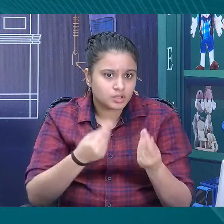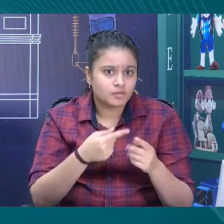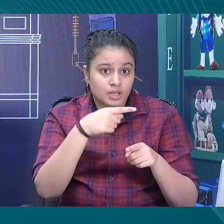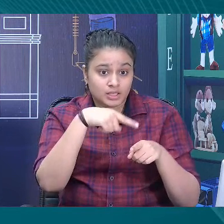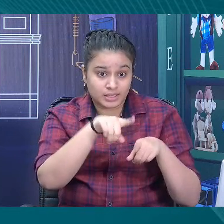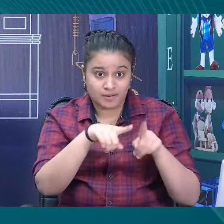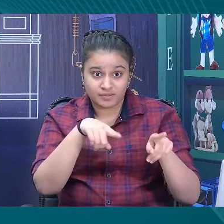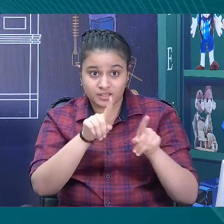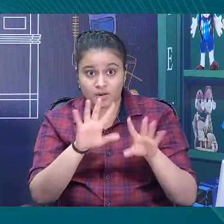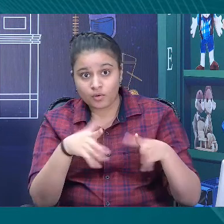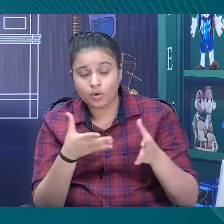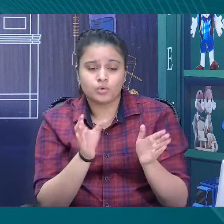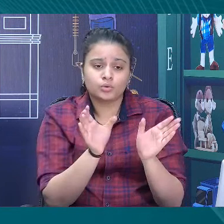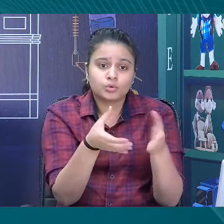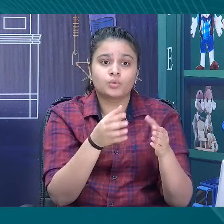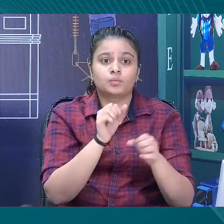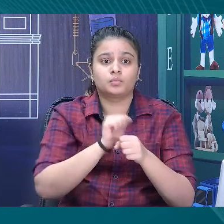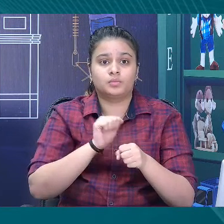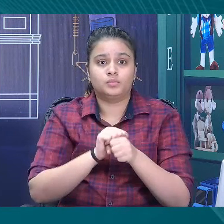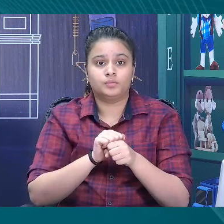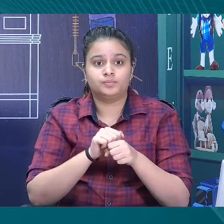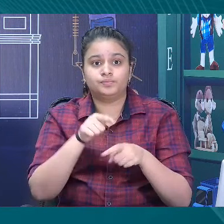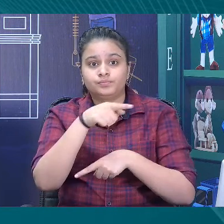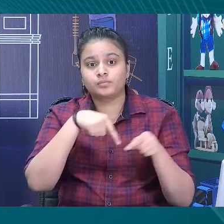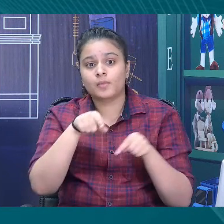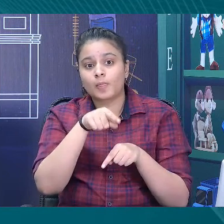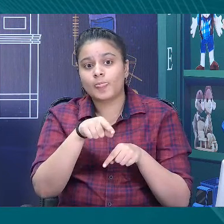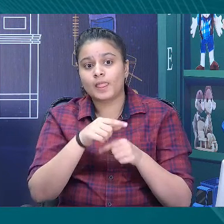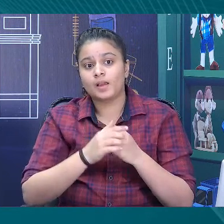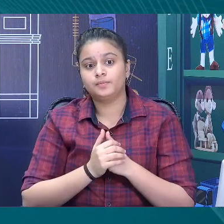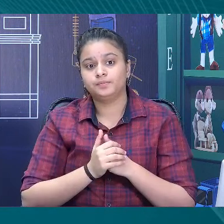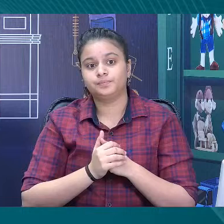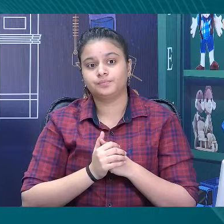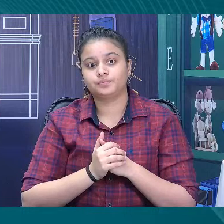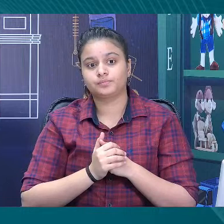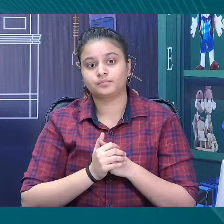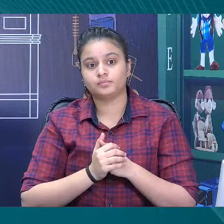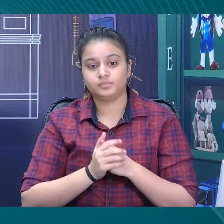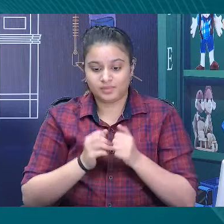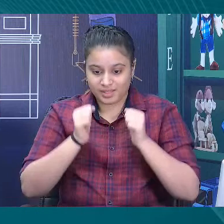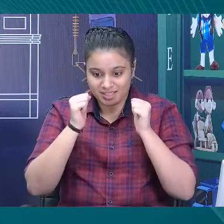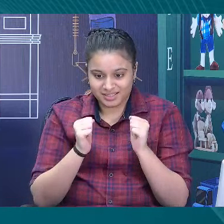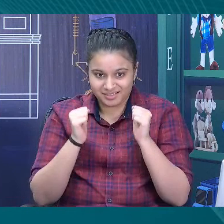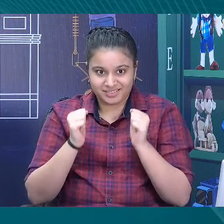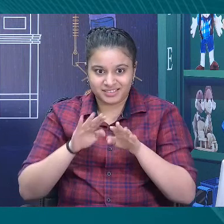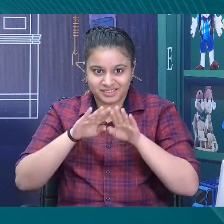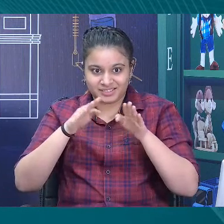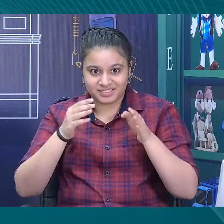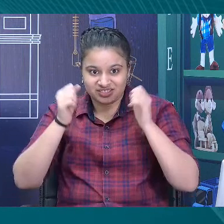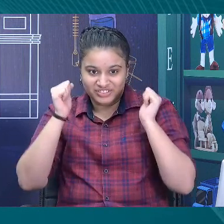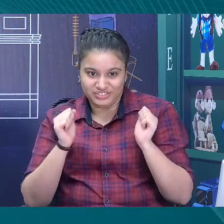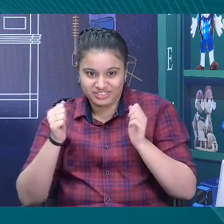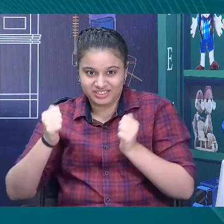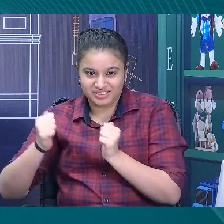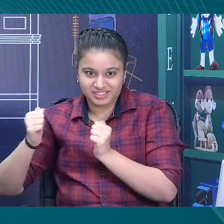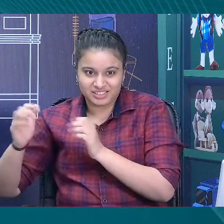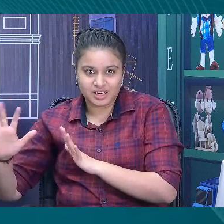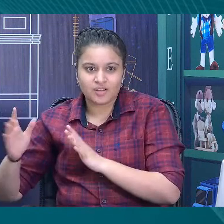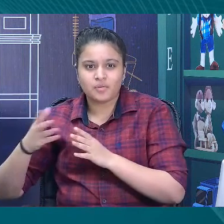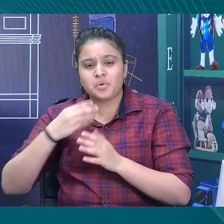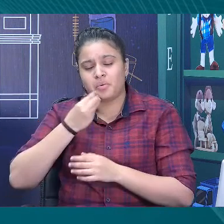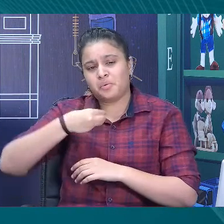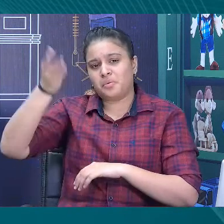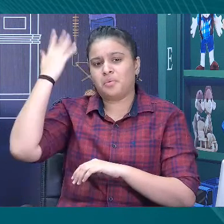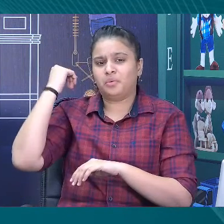individual or small group work, not even to position children or seat them in the old way that